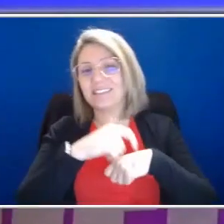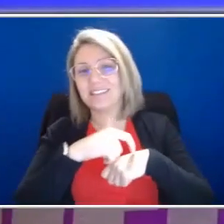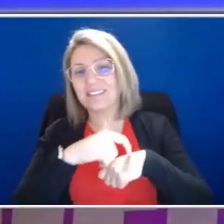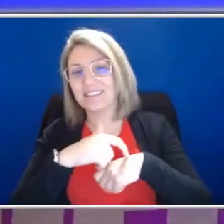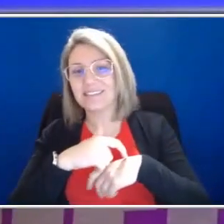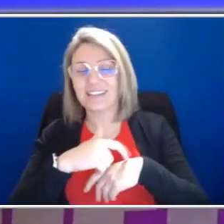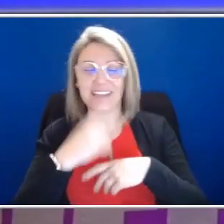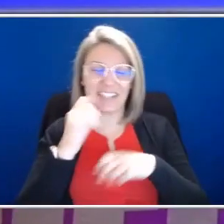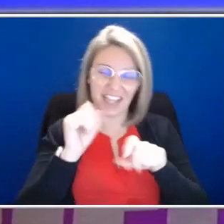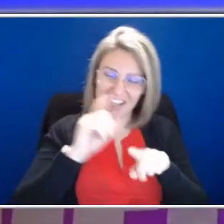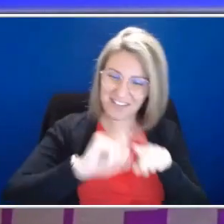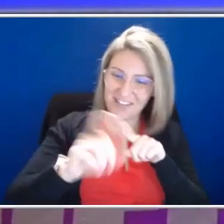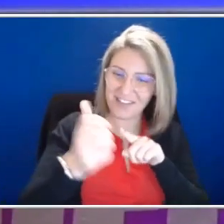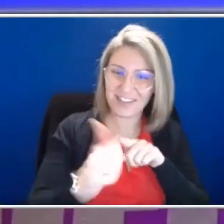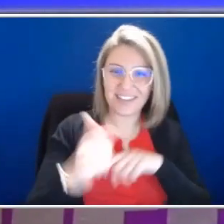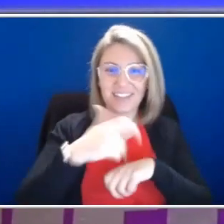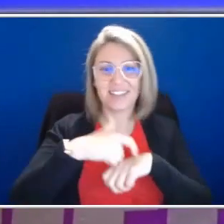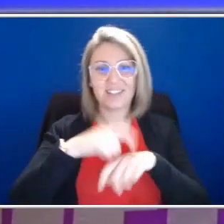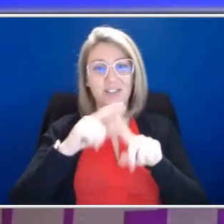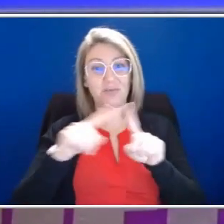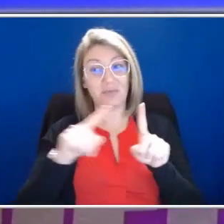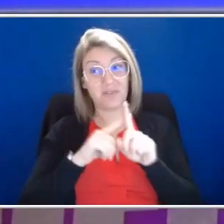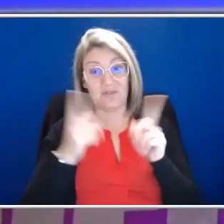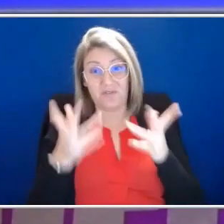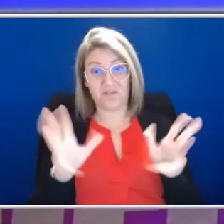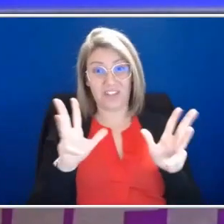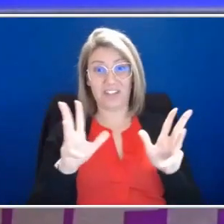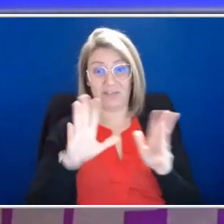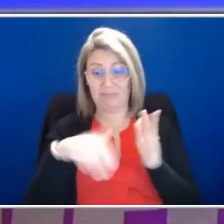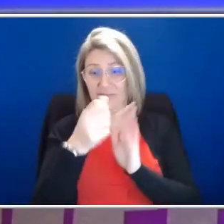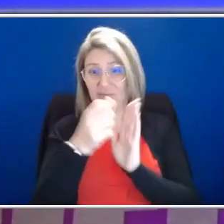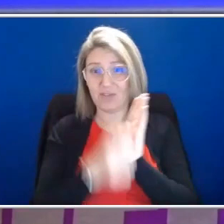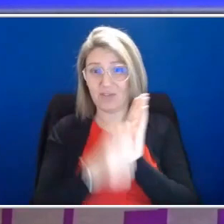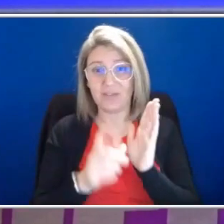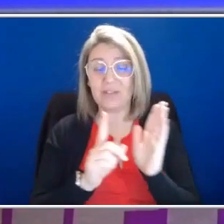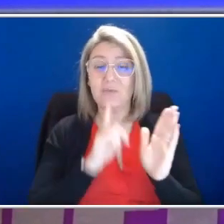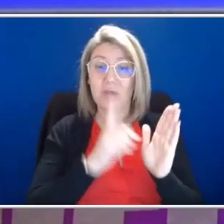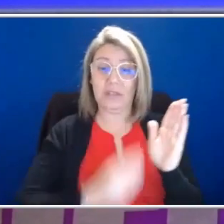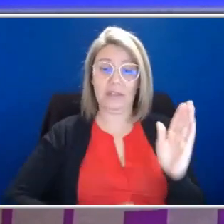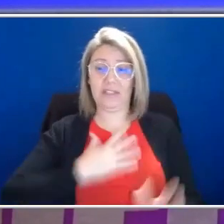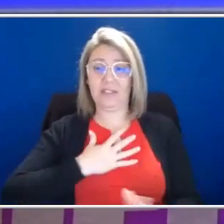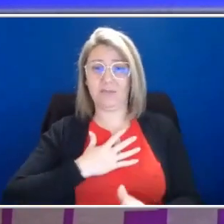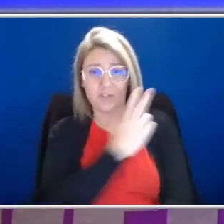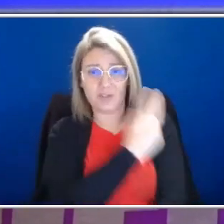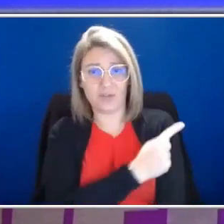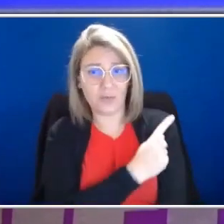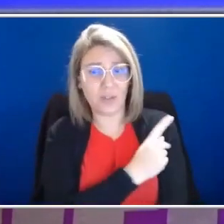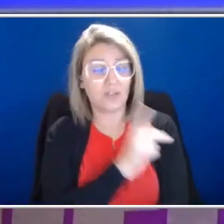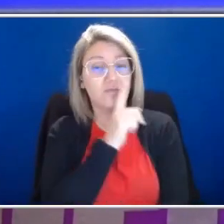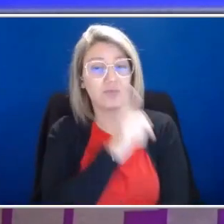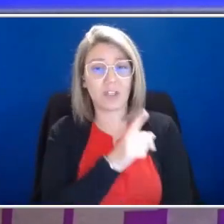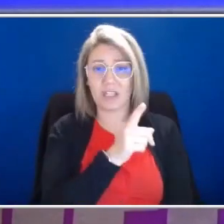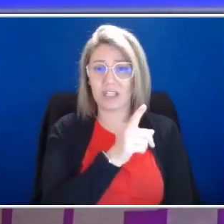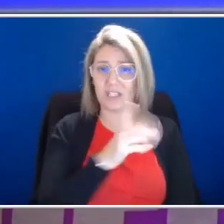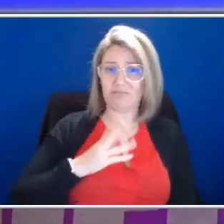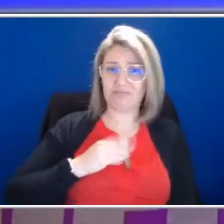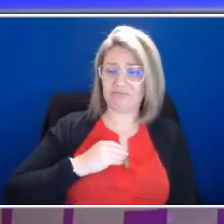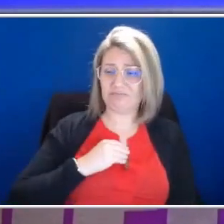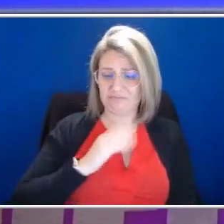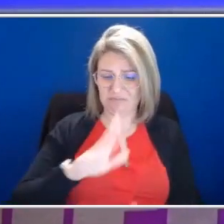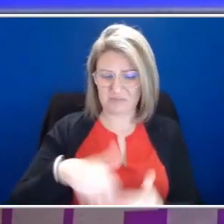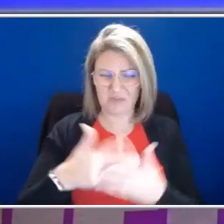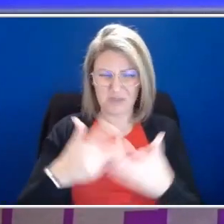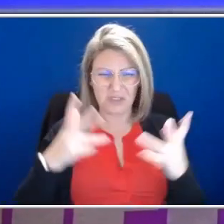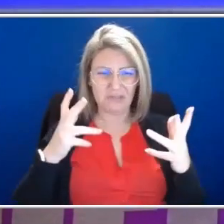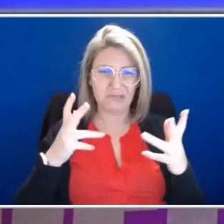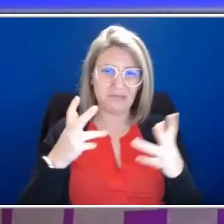away. But, he's completed all of his surgery, and he's really an inspirational patient, really took this huge problem, this daunting task